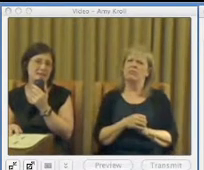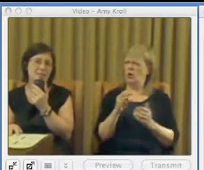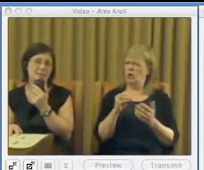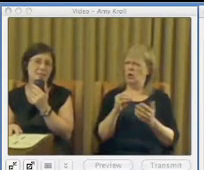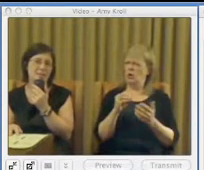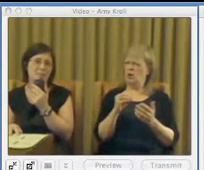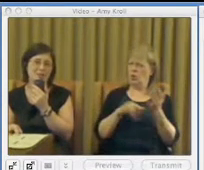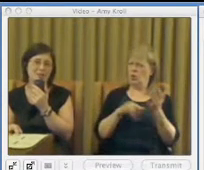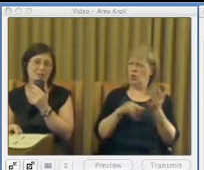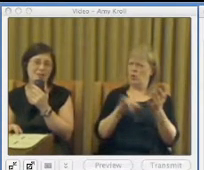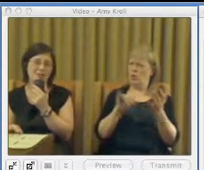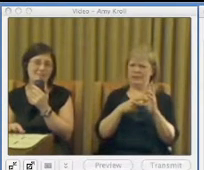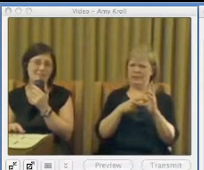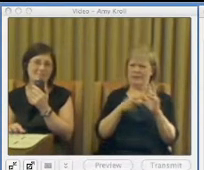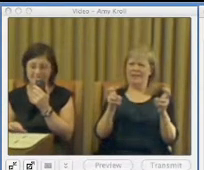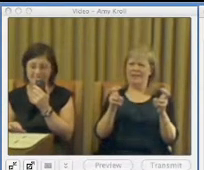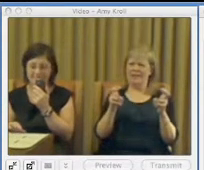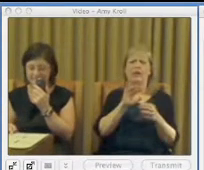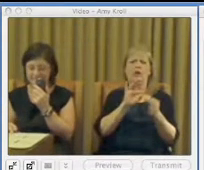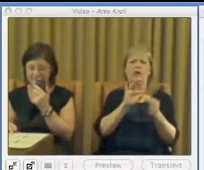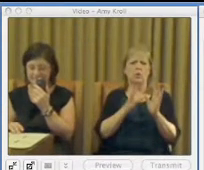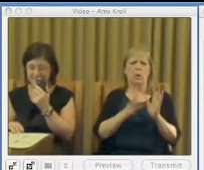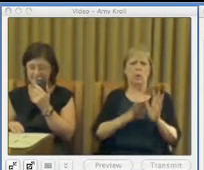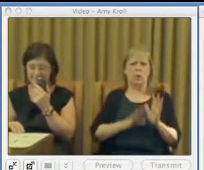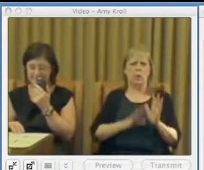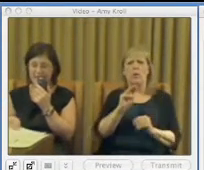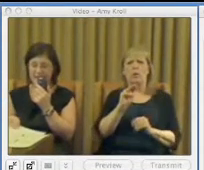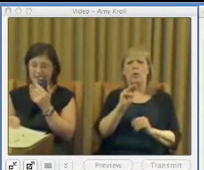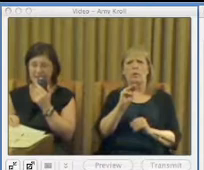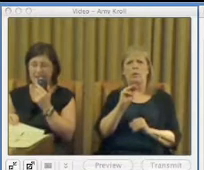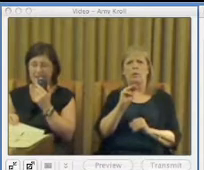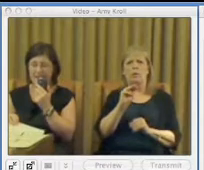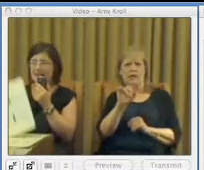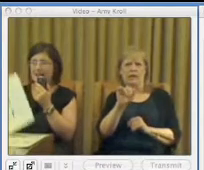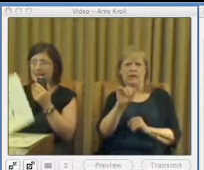What is interpreter-mediated communication?